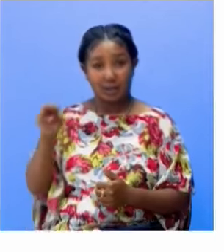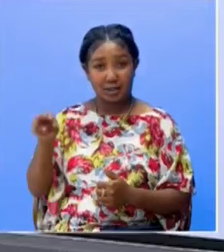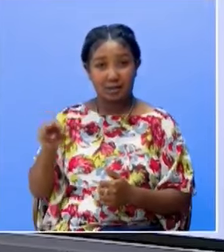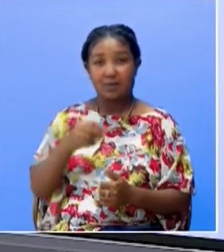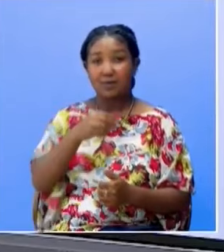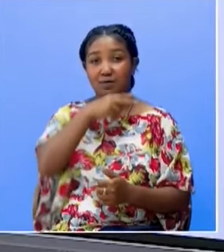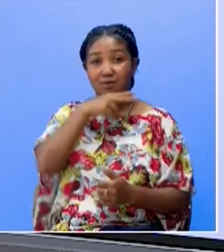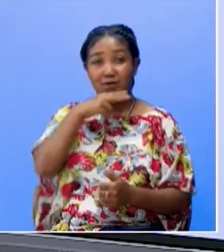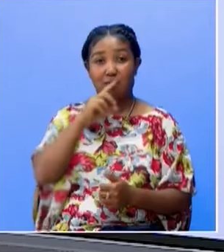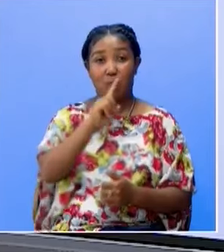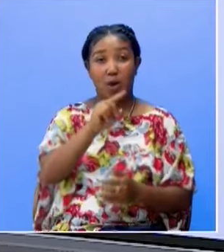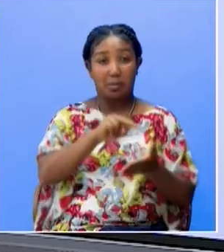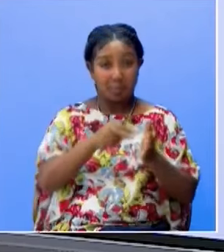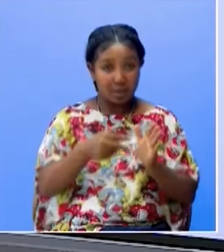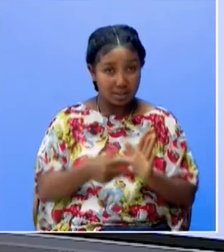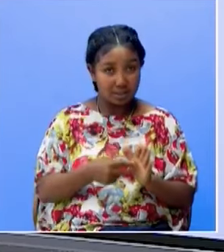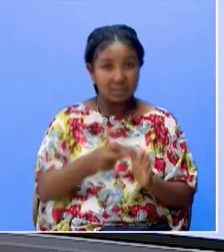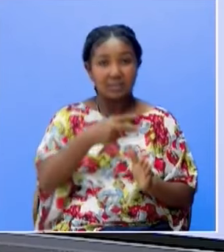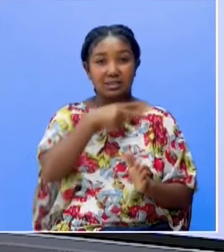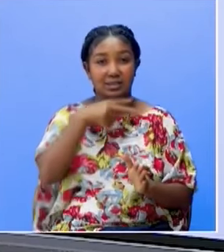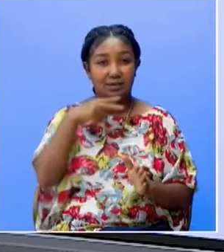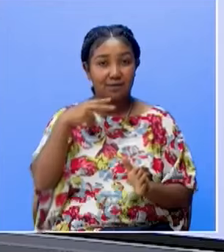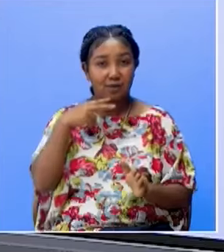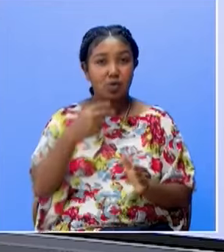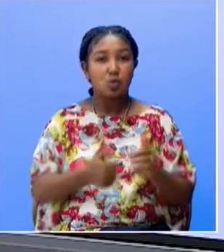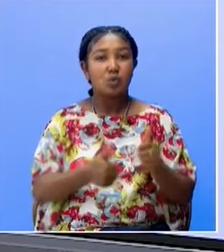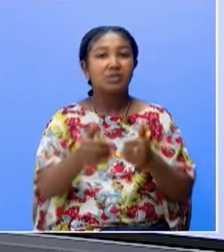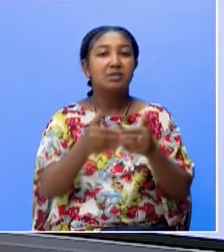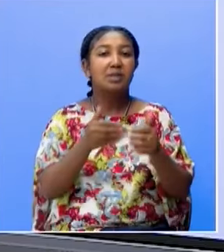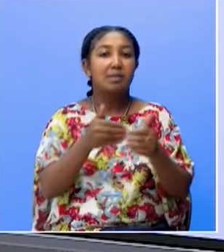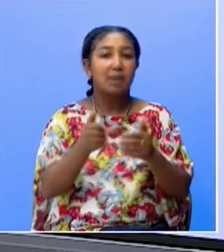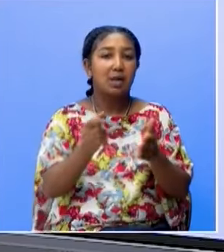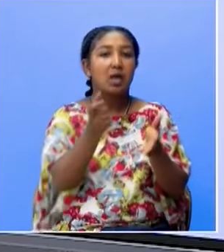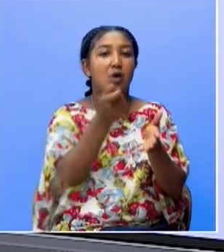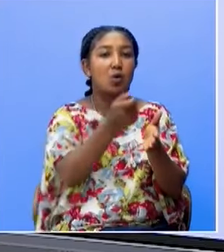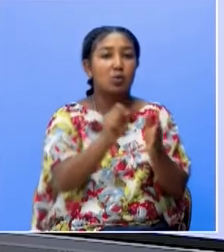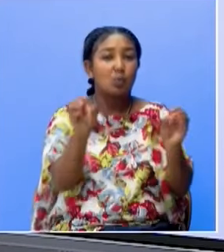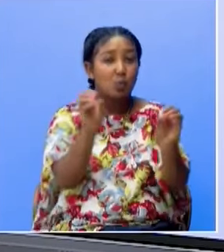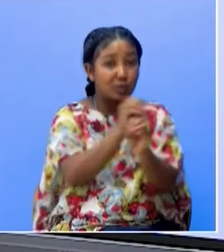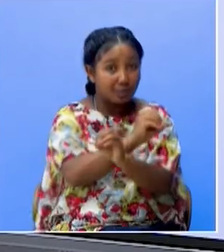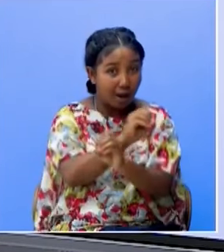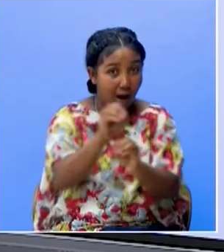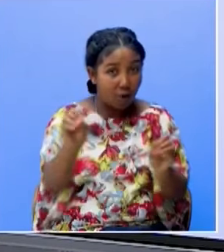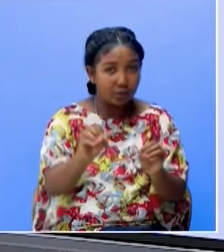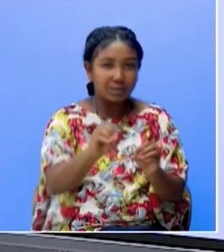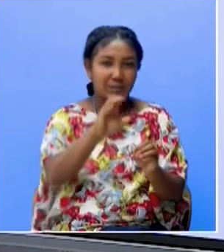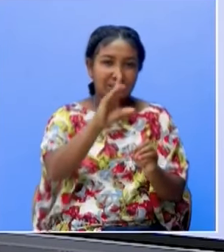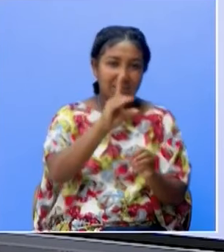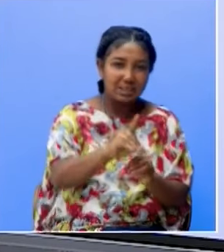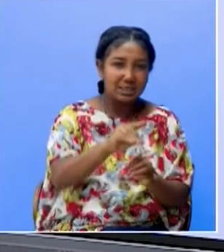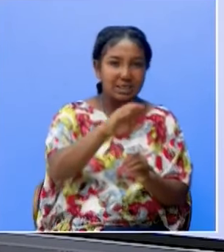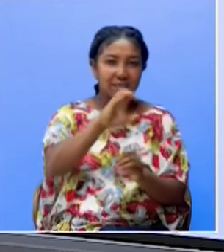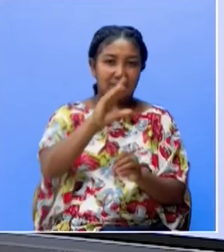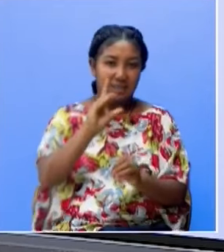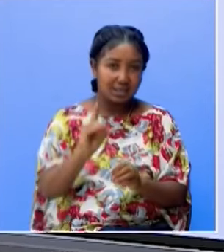verb 1 means the verb which simply we wrote without d,